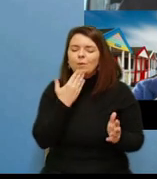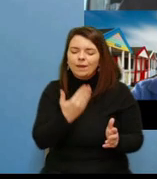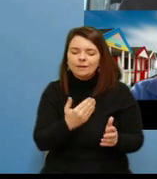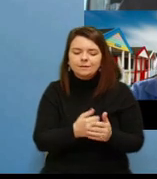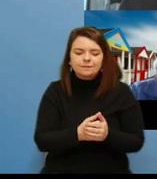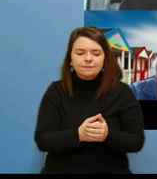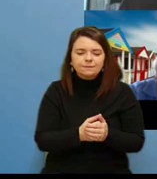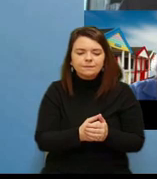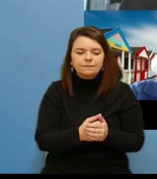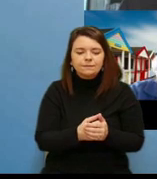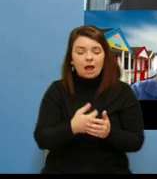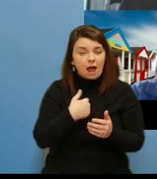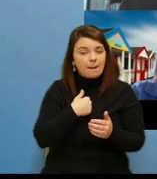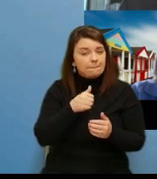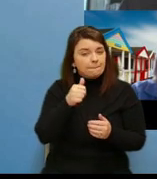Peter?